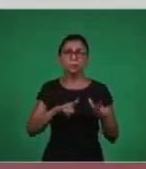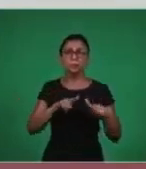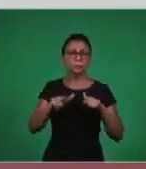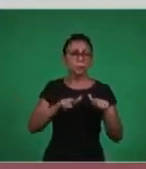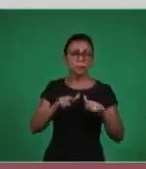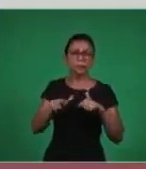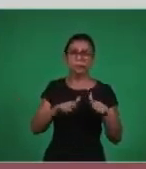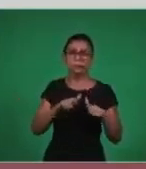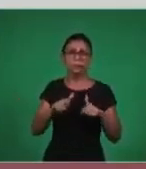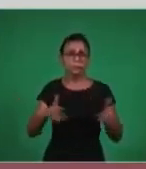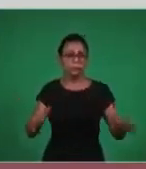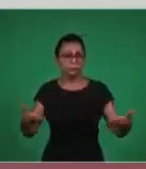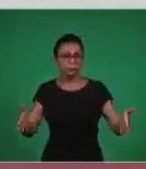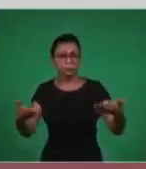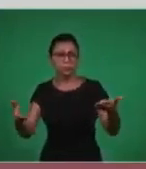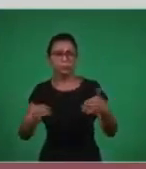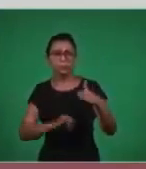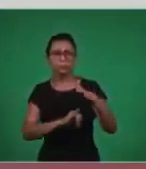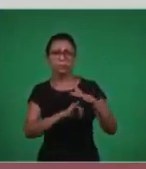direction